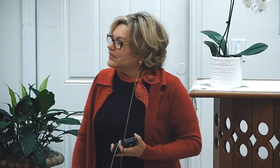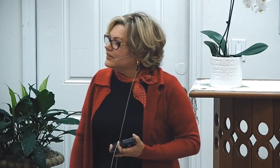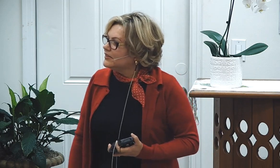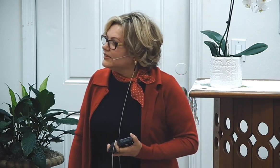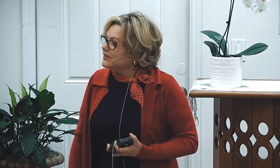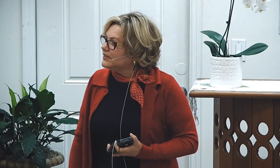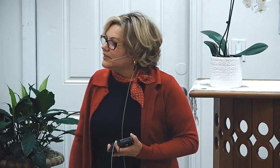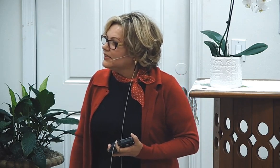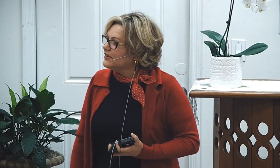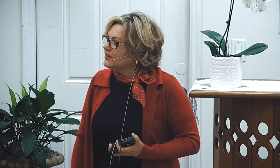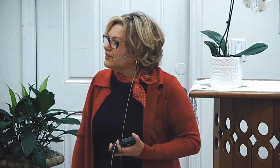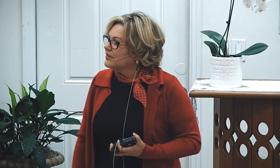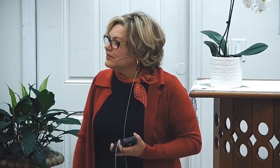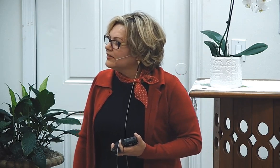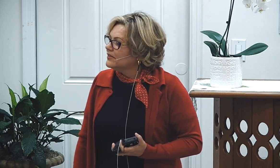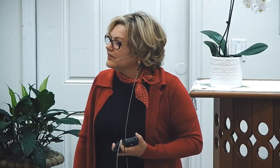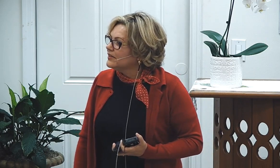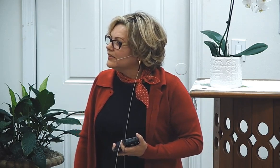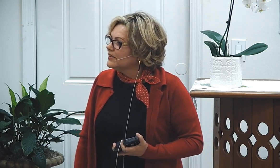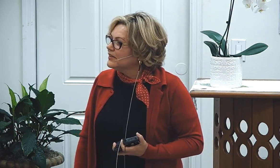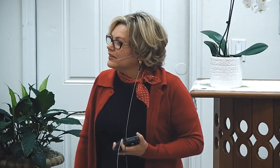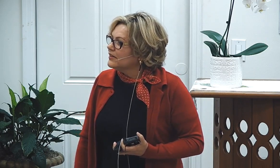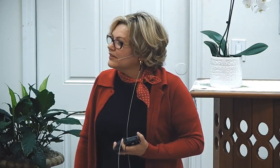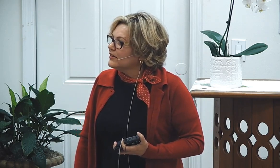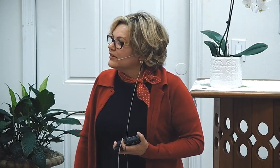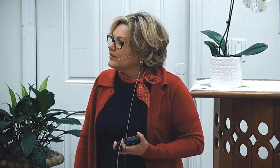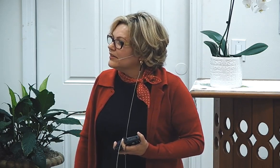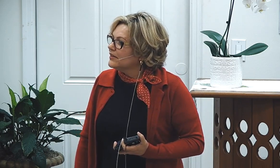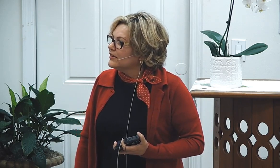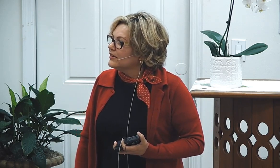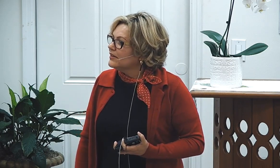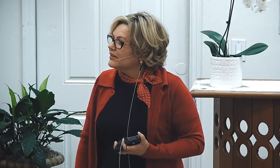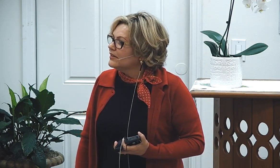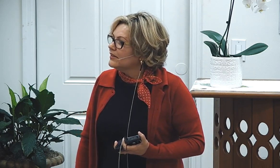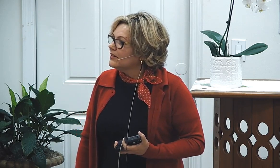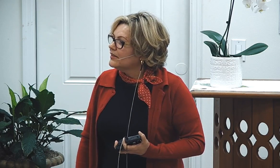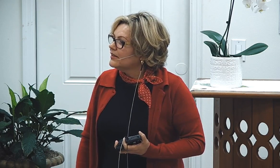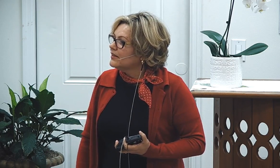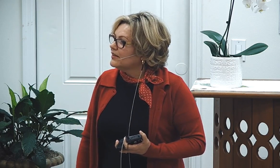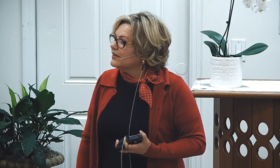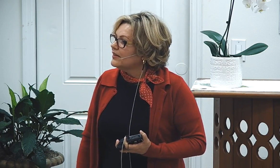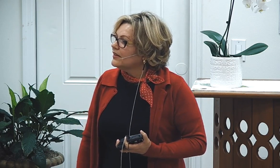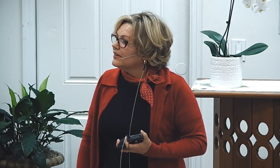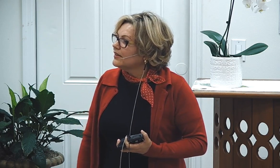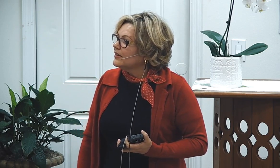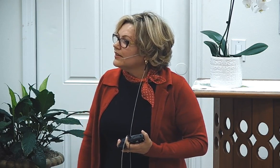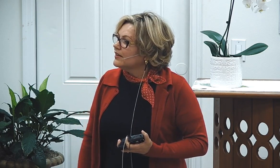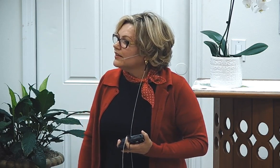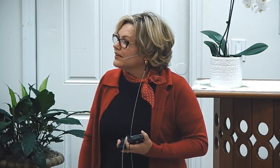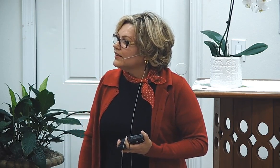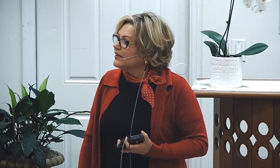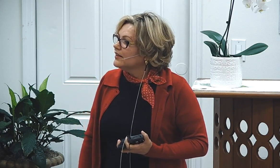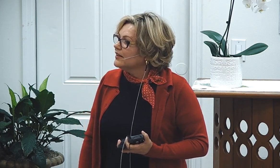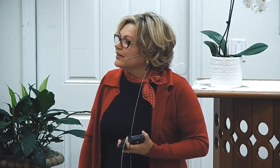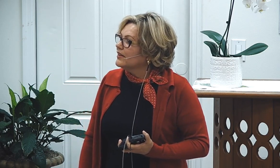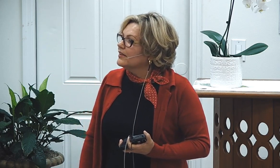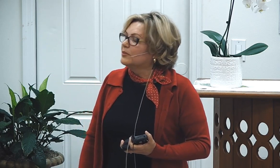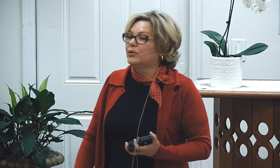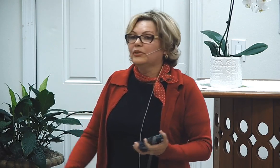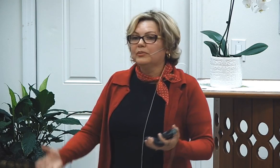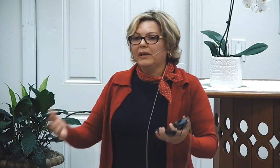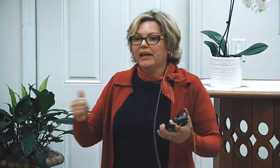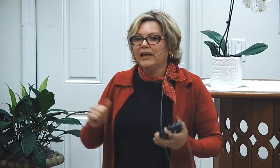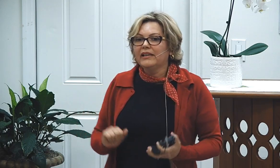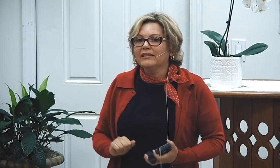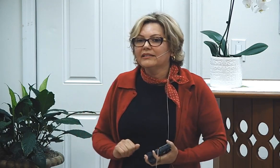dirty. And the fish died and people tried to fish them. So then they